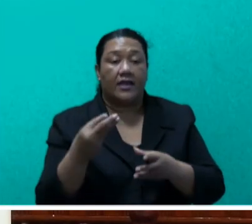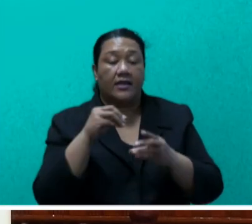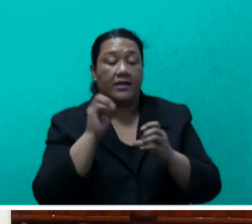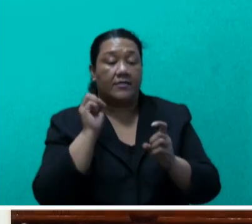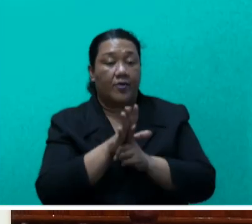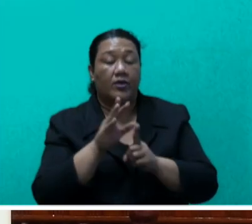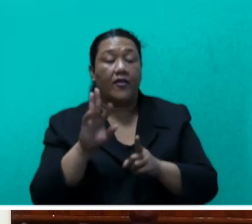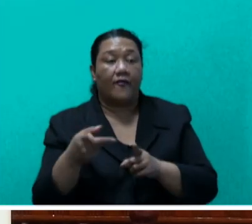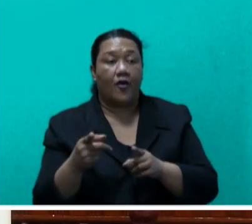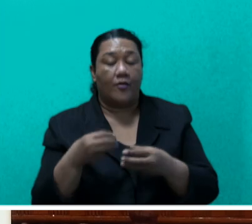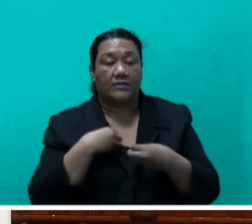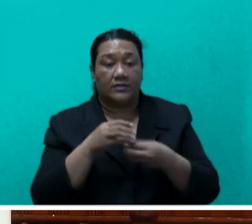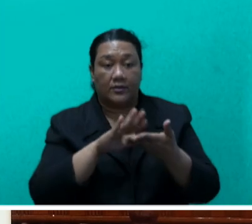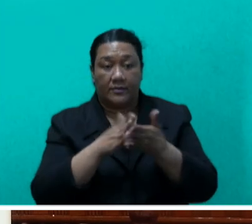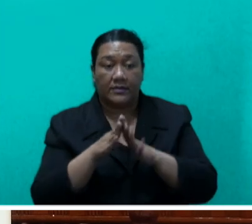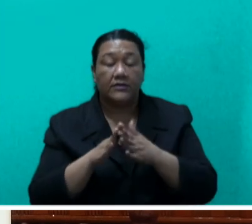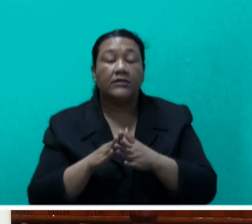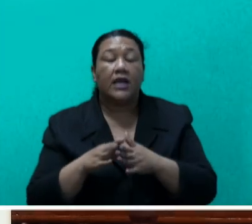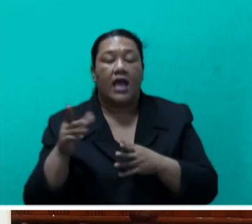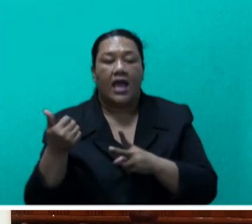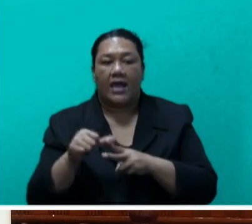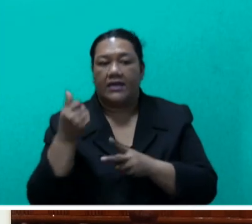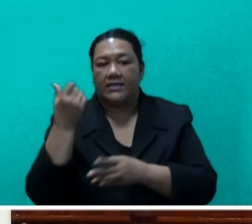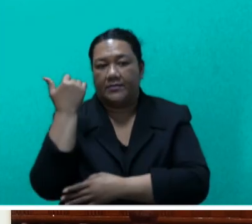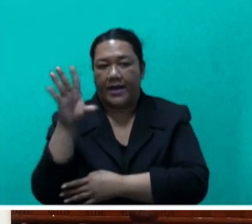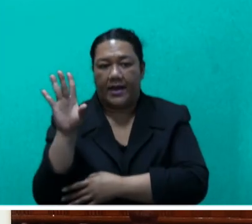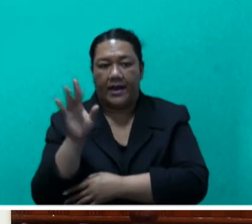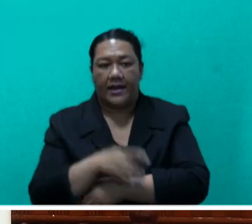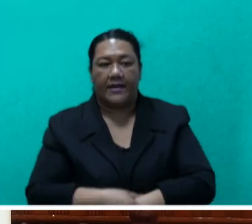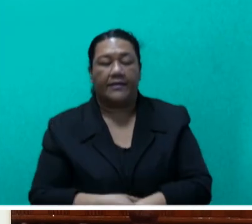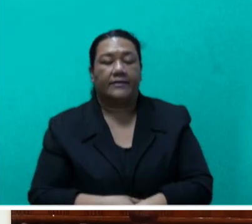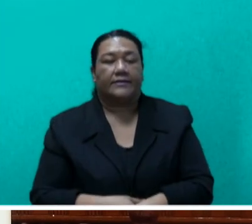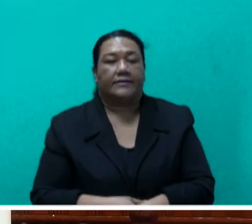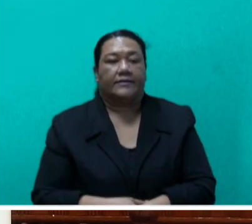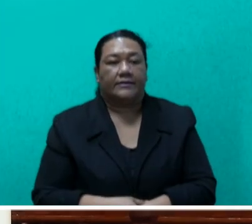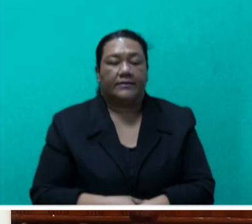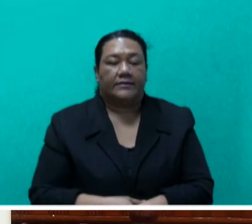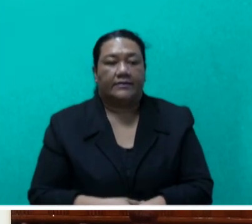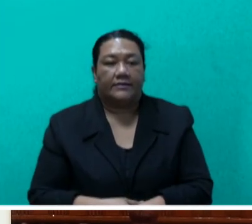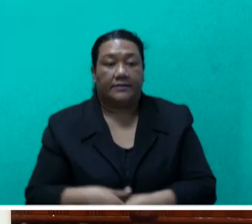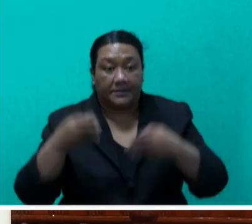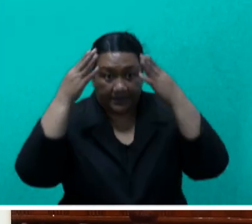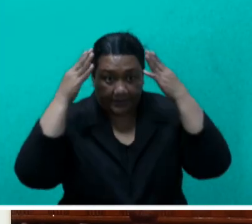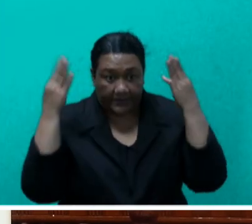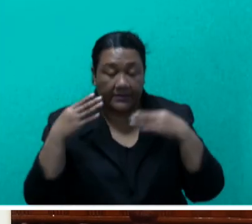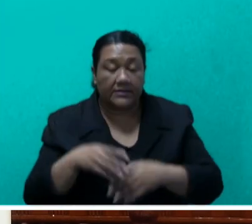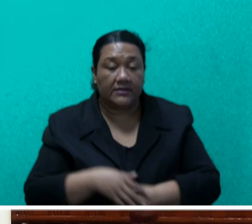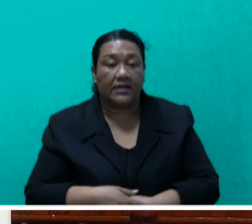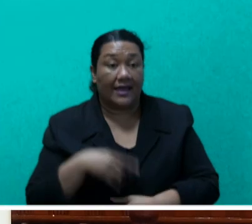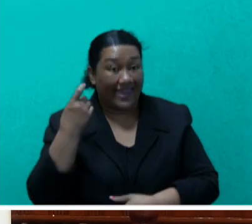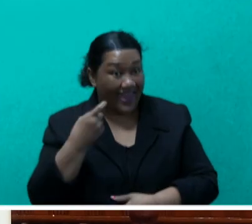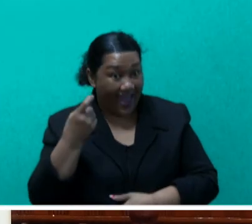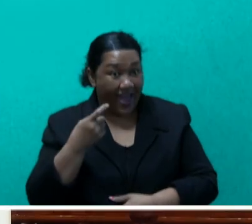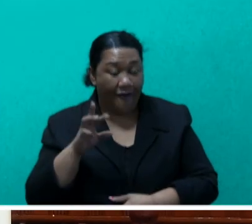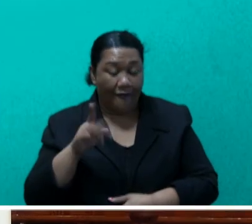continuity and independence. Mr. Speaker, sir, the care needed